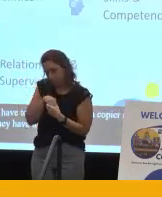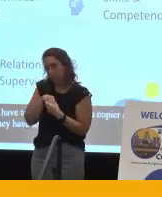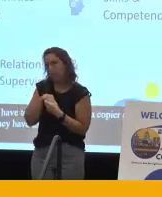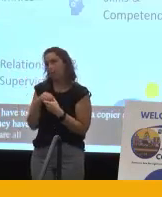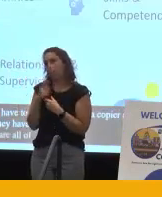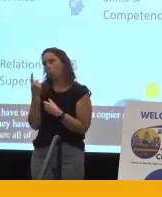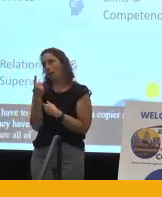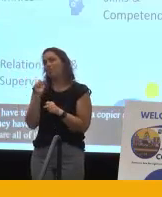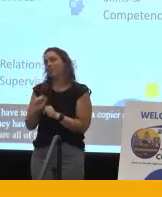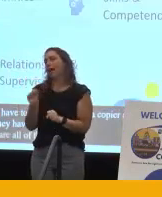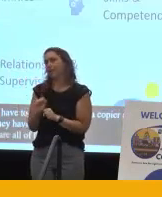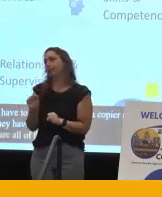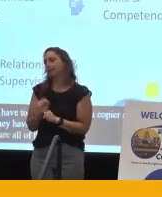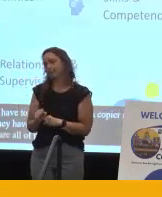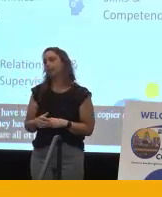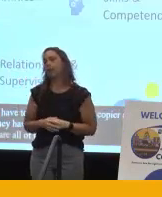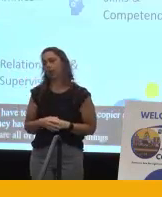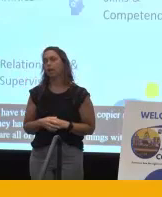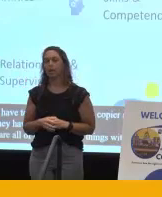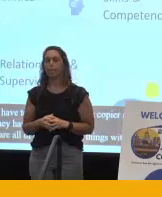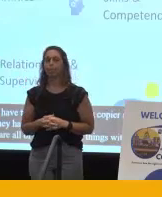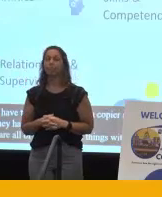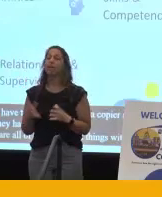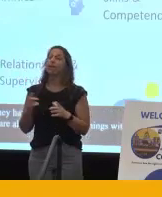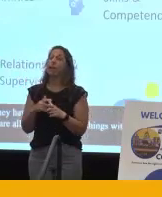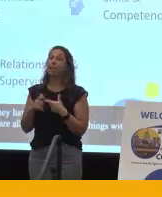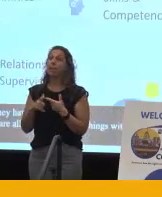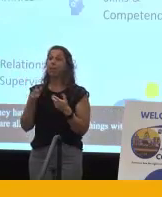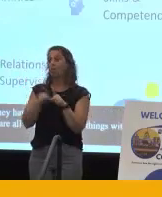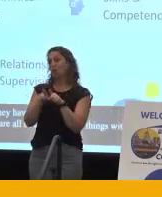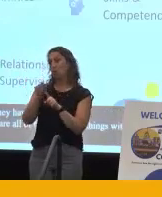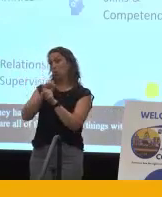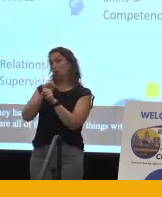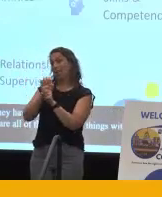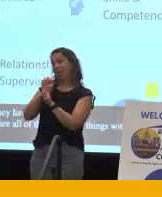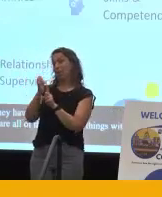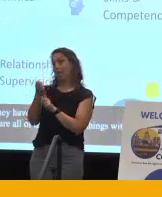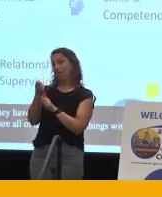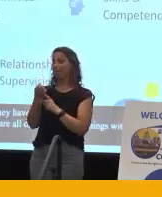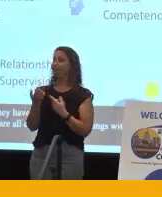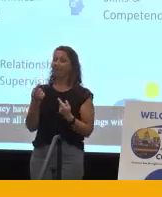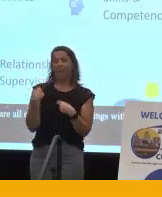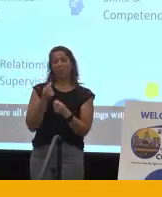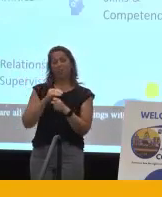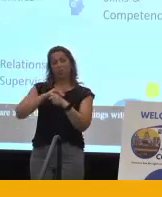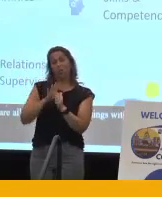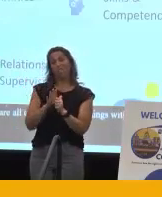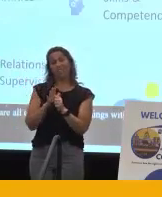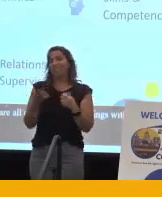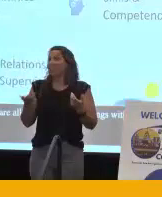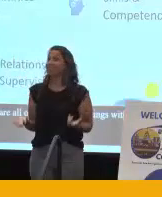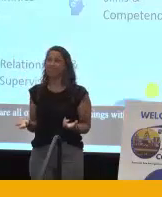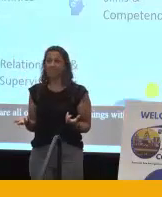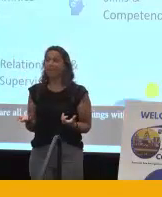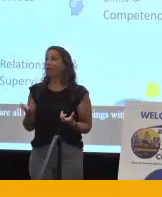task, breaking it down to those micro things. And then work environment. As we know, the pandemic has moved it versus people coming to a brick and